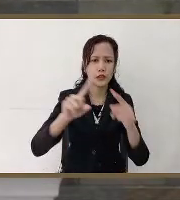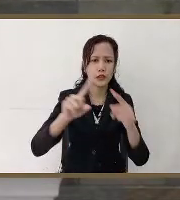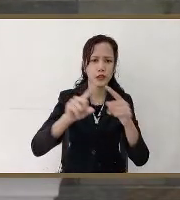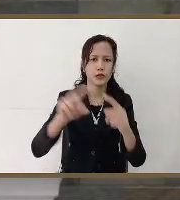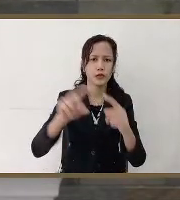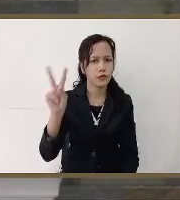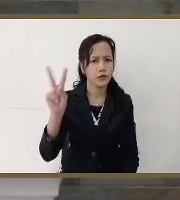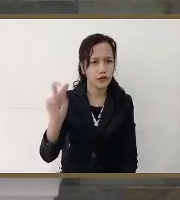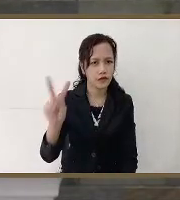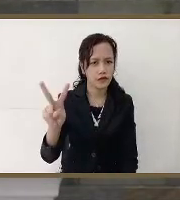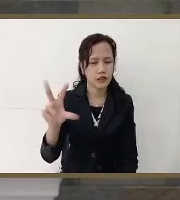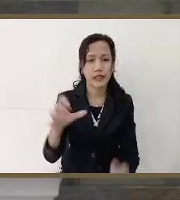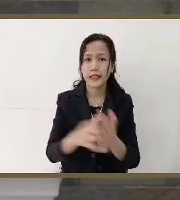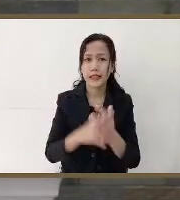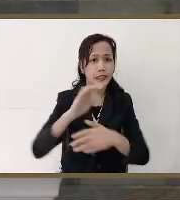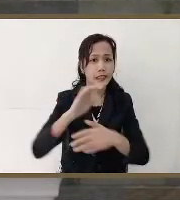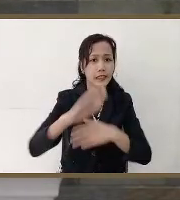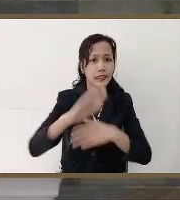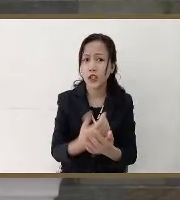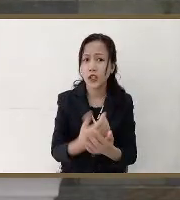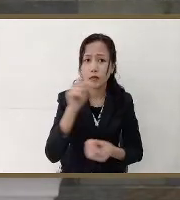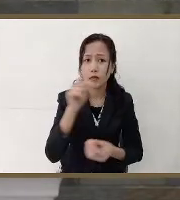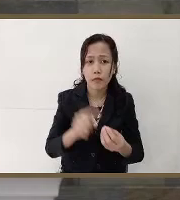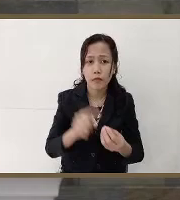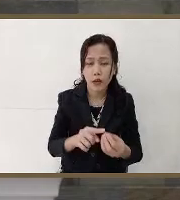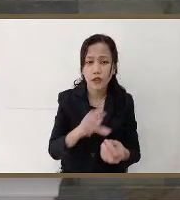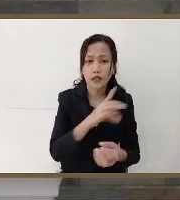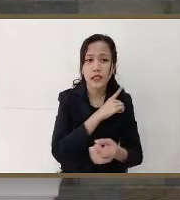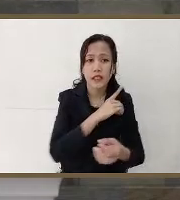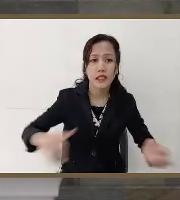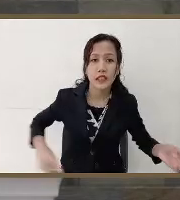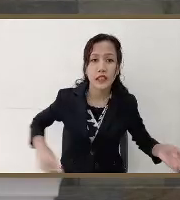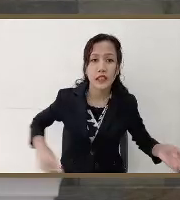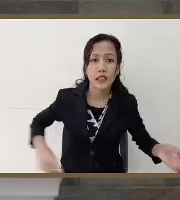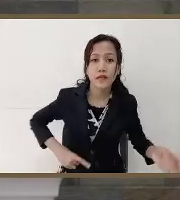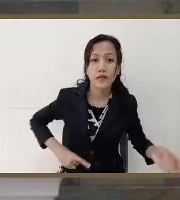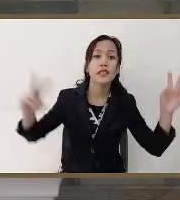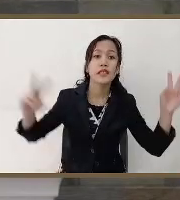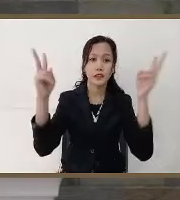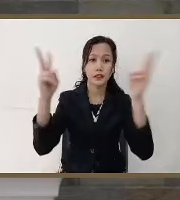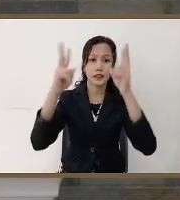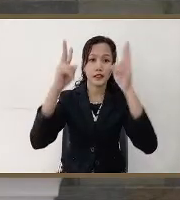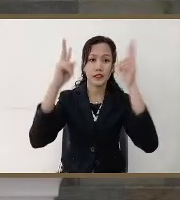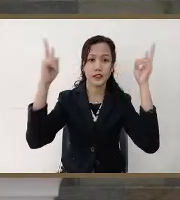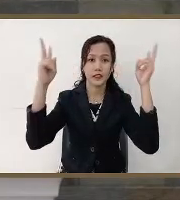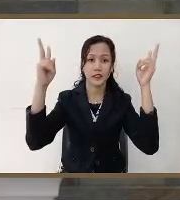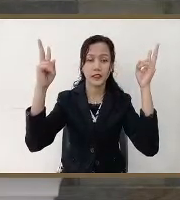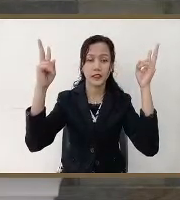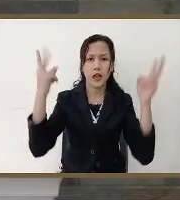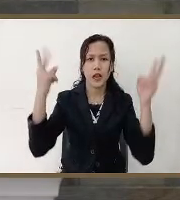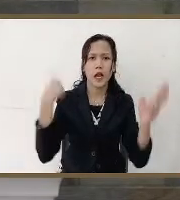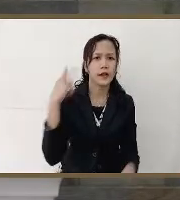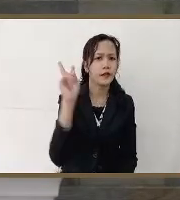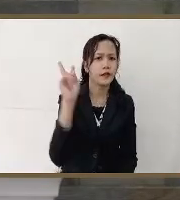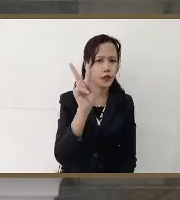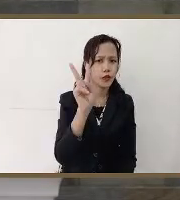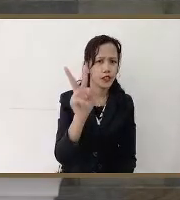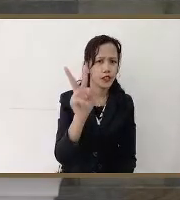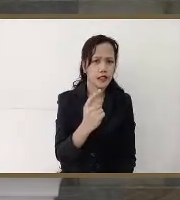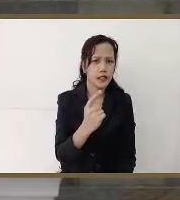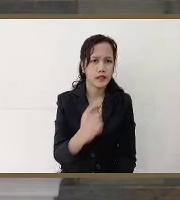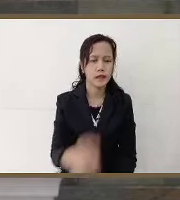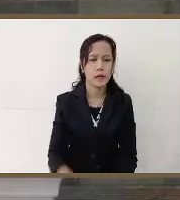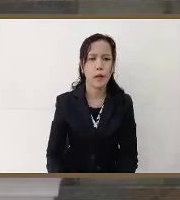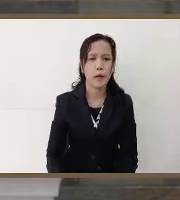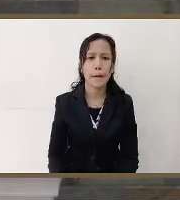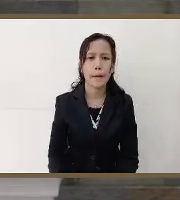12, yan po lahat ay tumutukoy sa triumph ni David. Meron po dalawang nilalaman niya na subtopic.